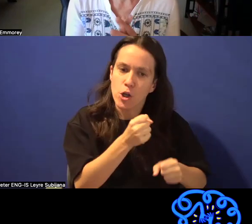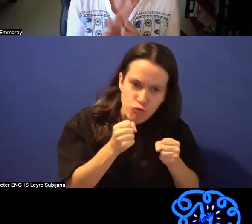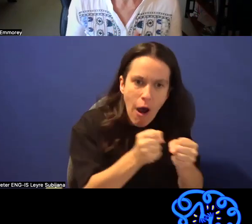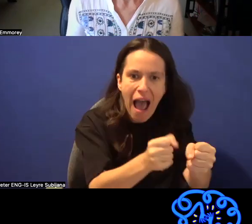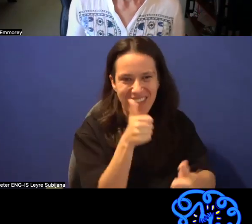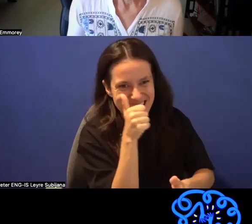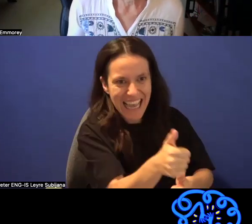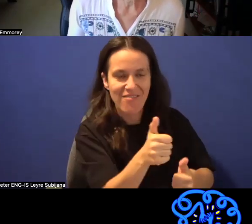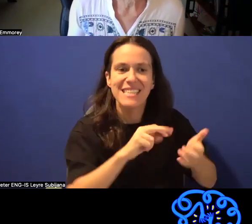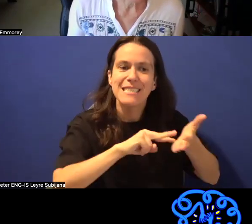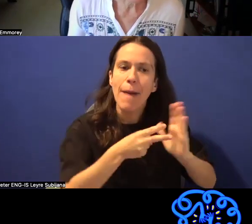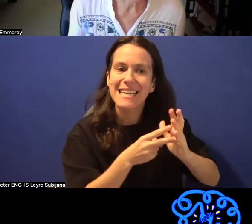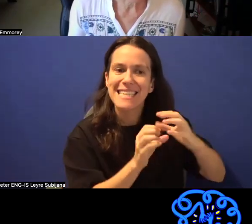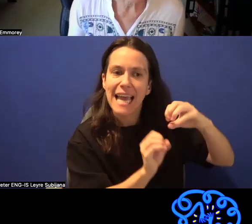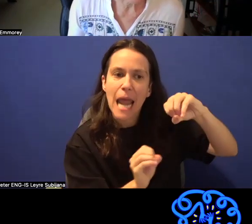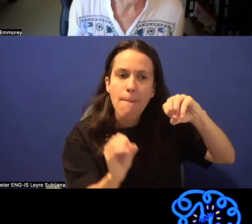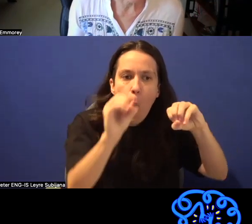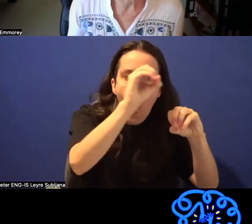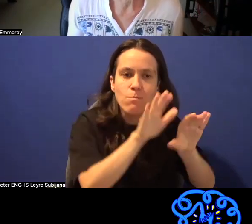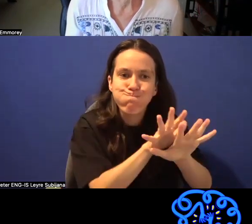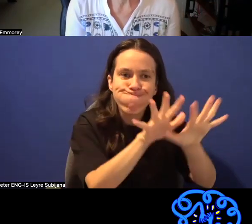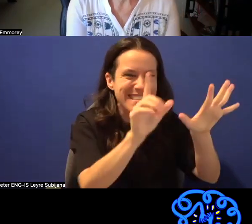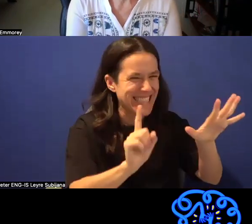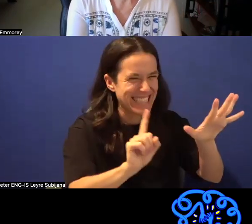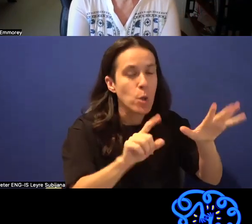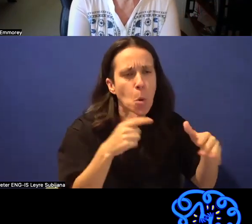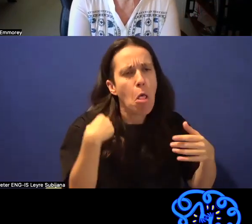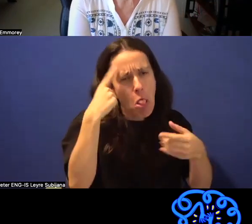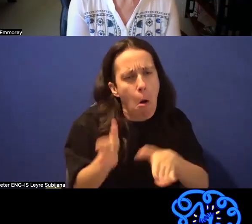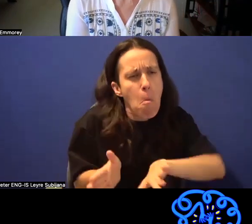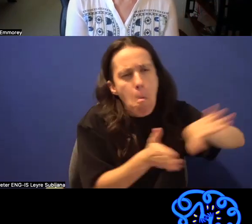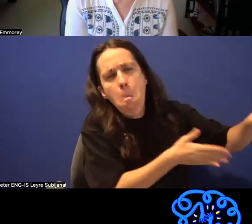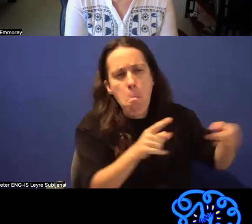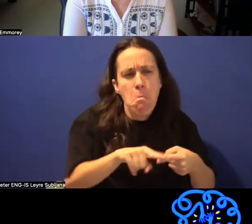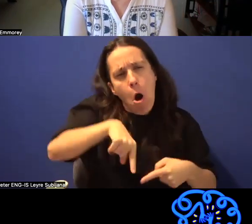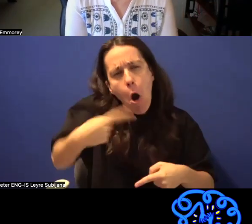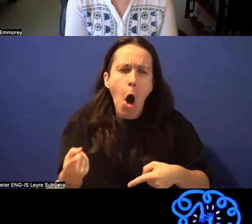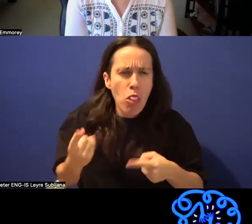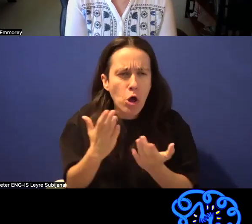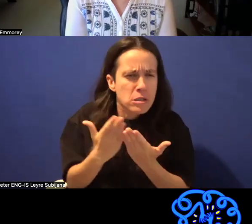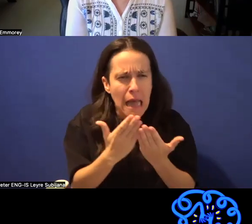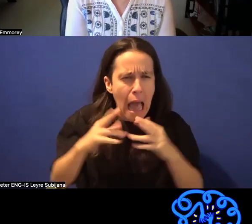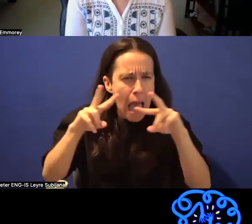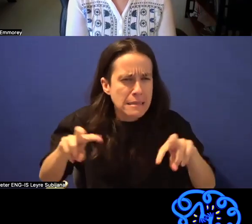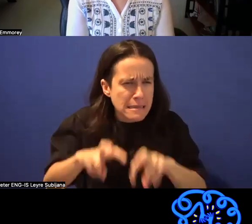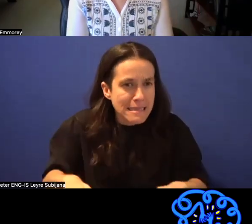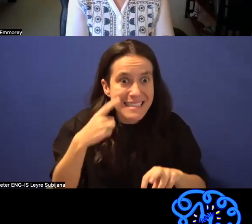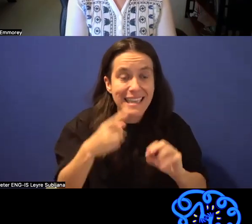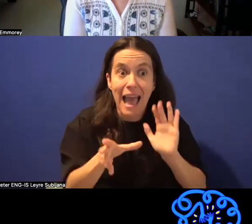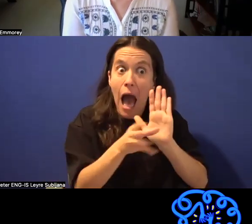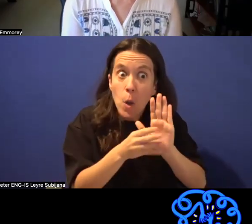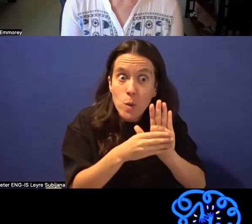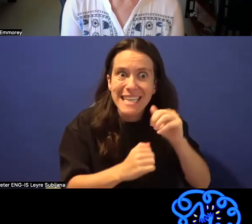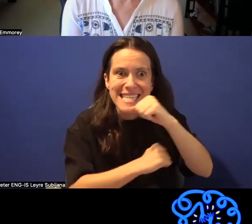And so we conducted another study that looked at iconicity and semantic structure, but